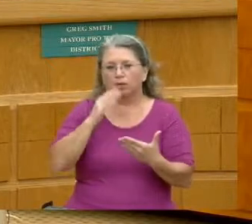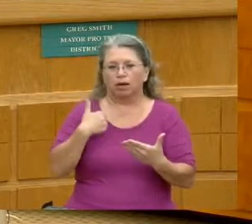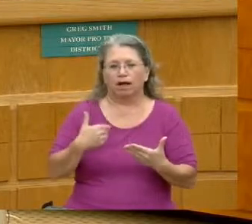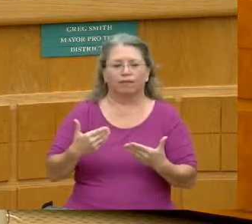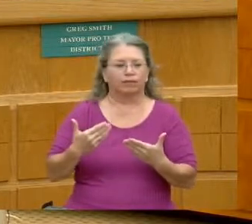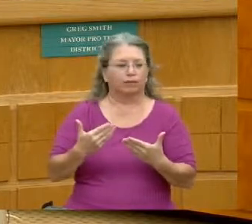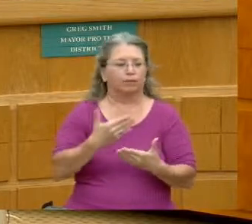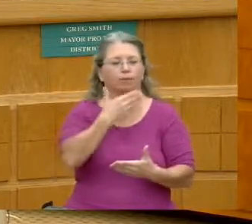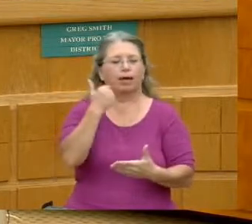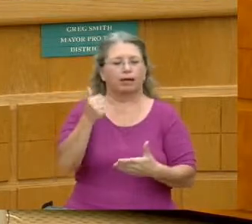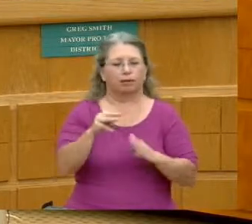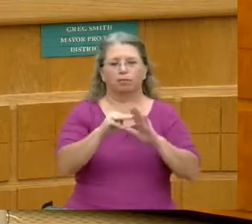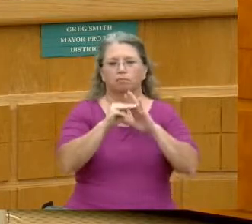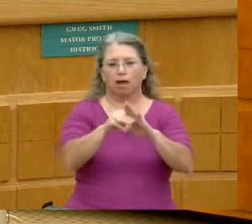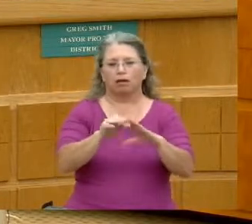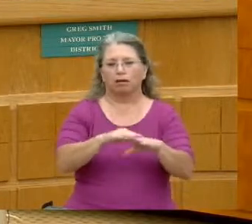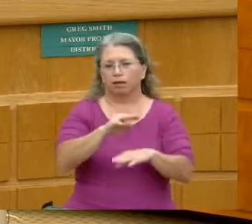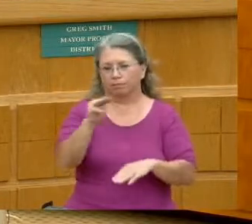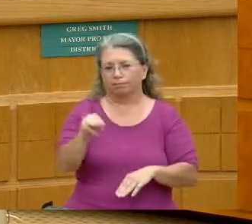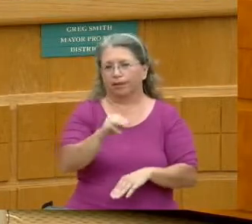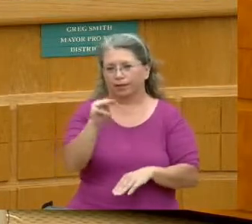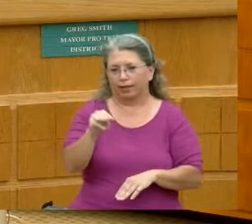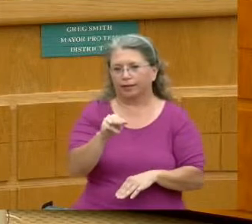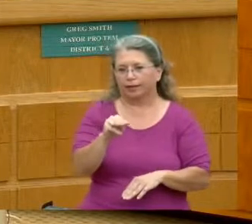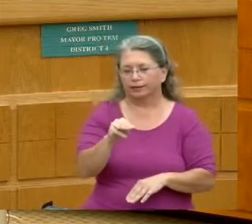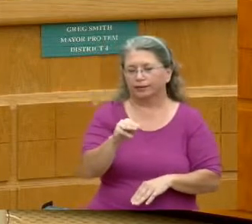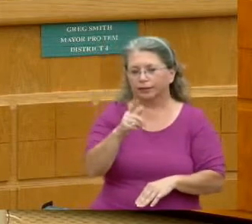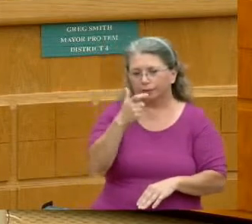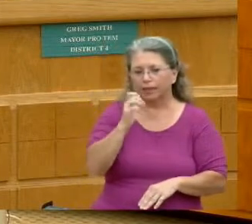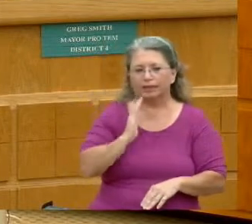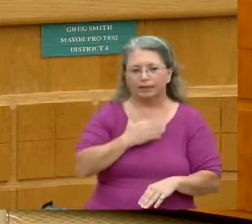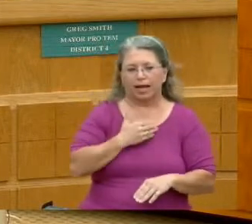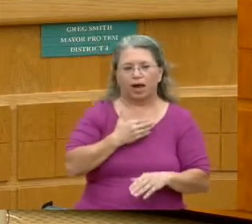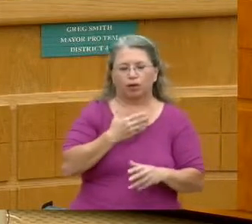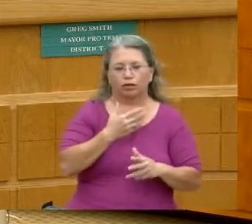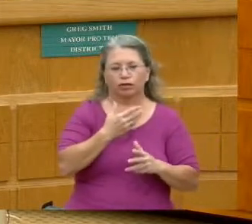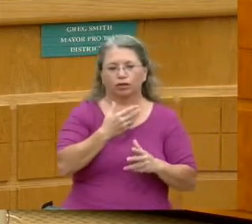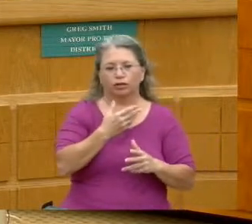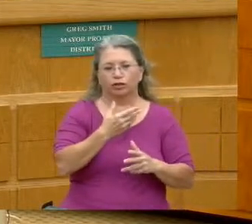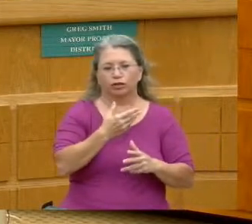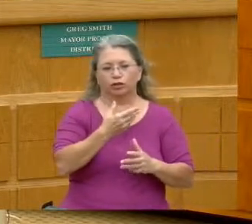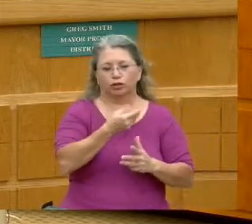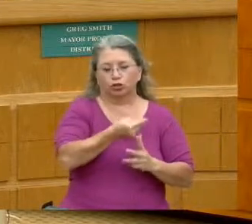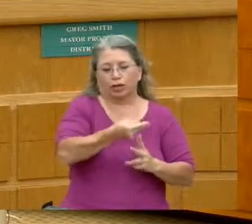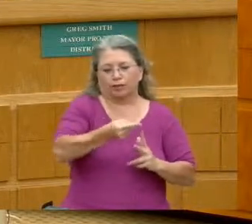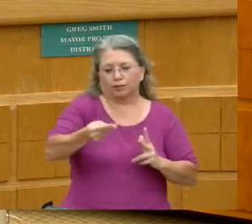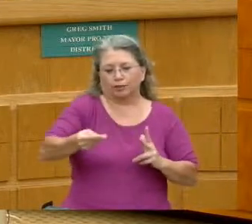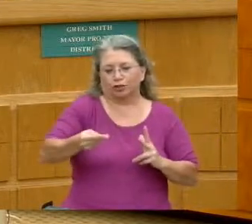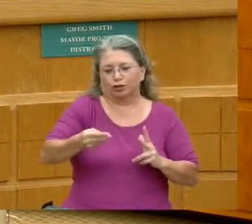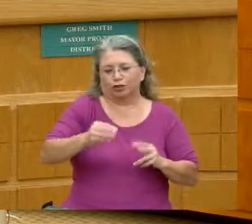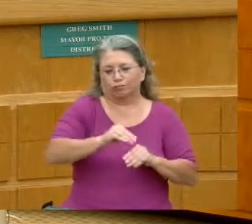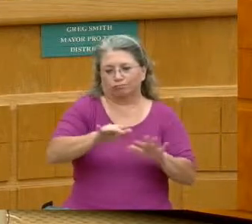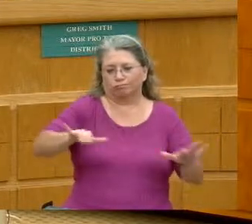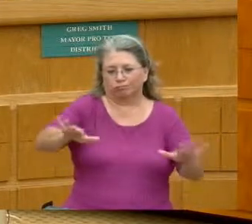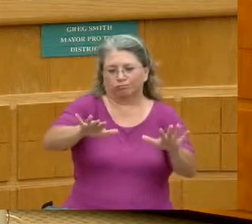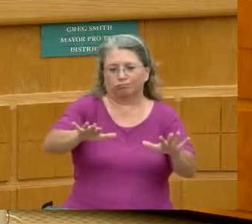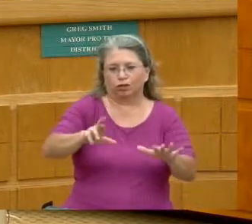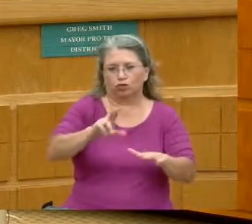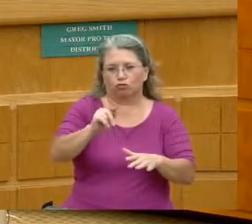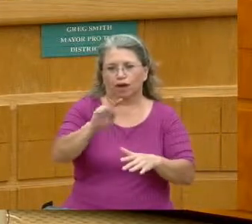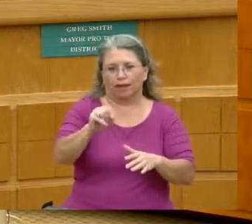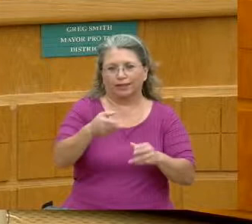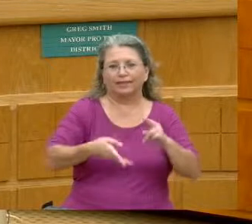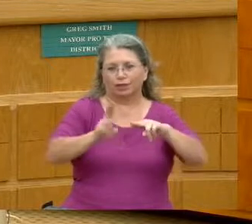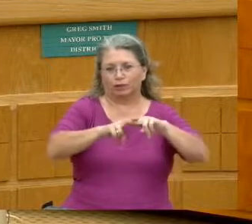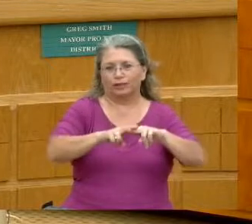now decided that the transmission rate is increasing, and we'll have new projections on what that's like. But the difference is going to be very subtle